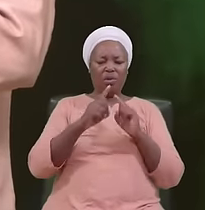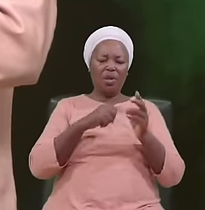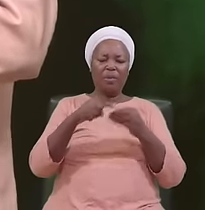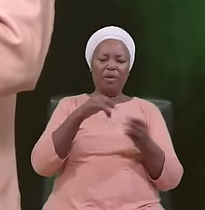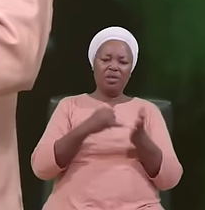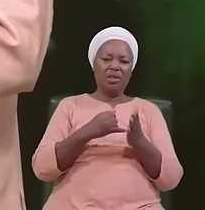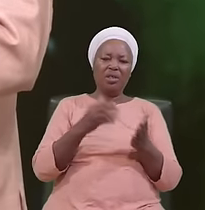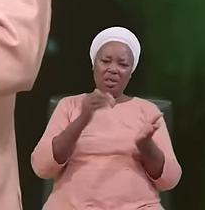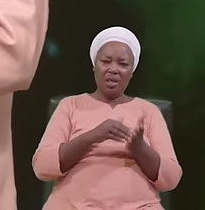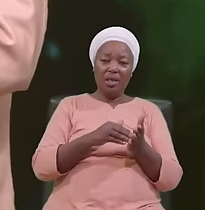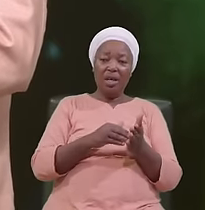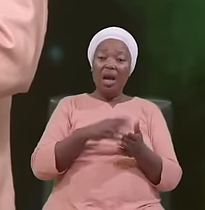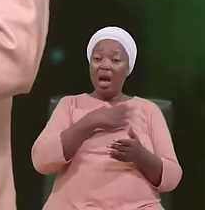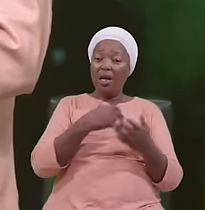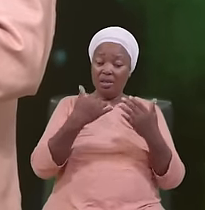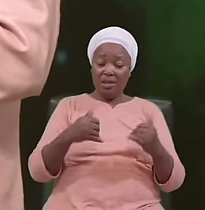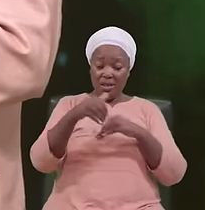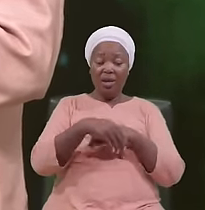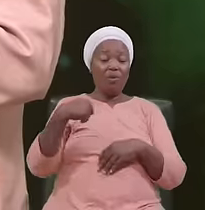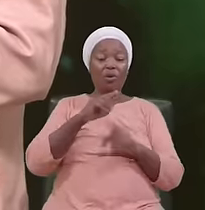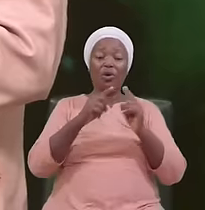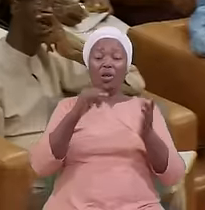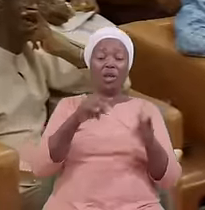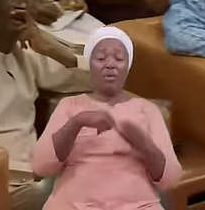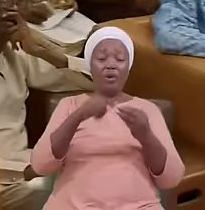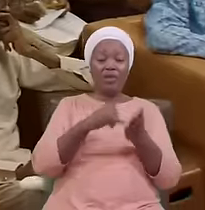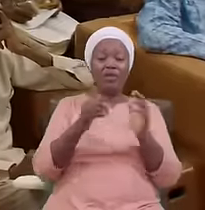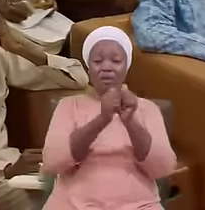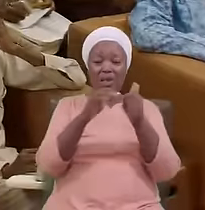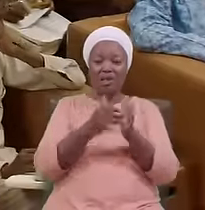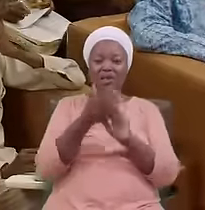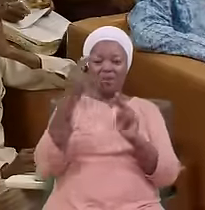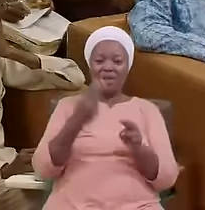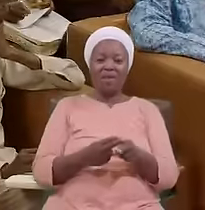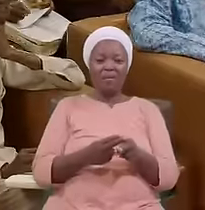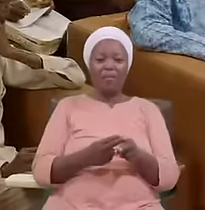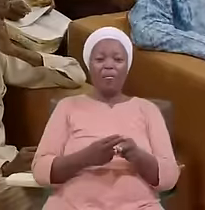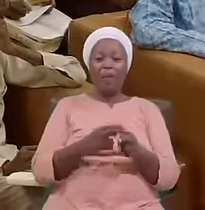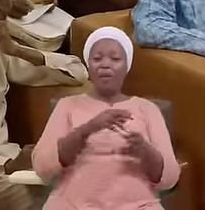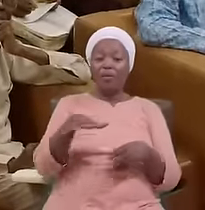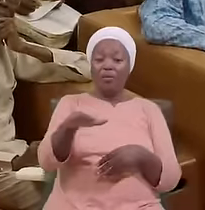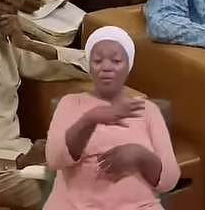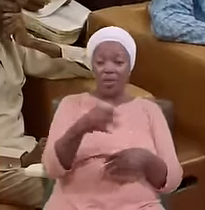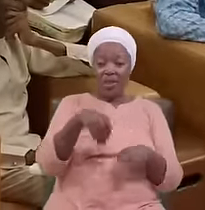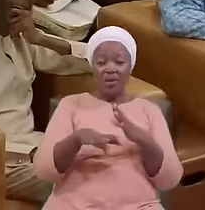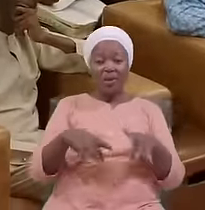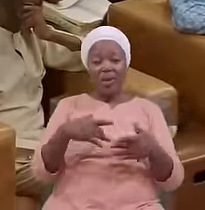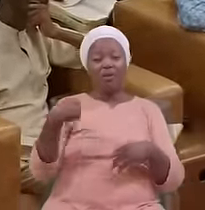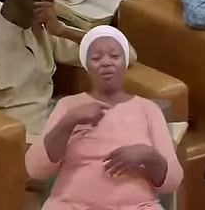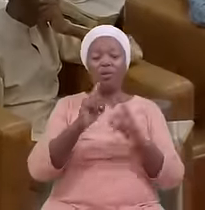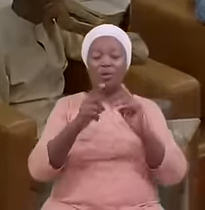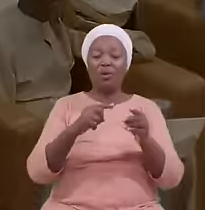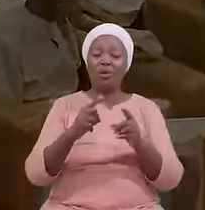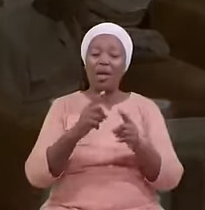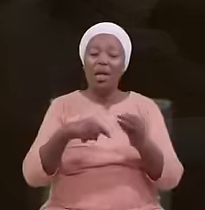And tonight, we'll talk about it together. Amen. Those things in your life, we'll talk about